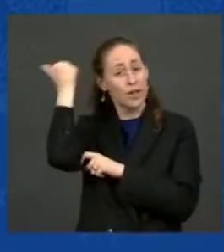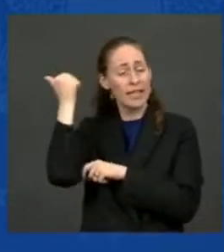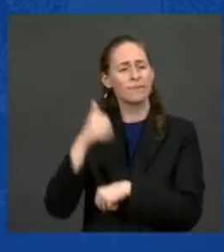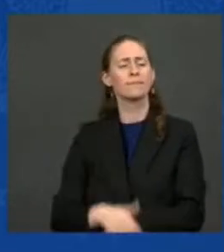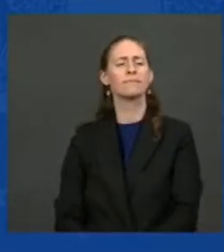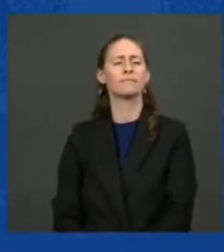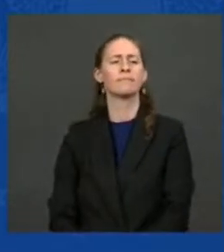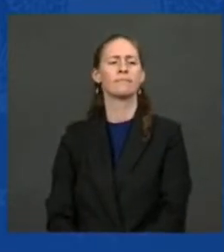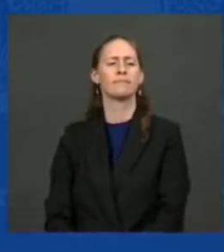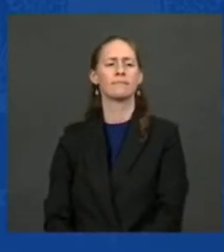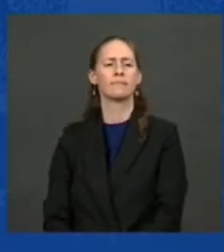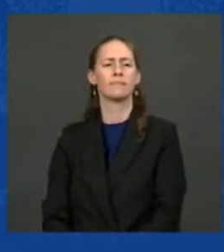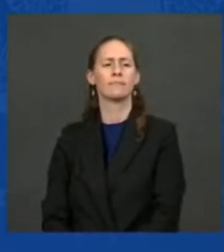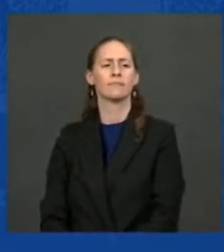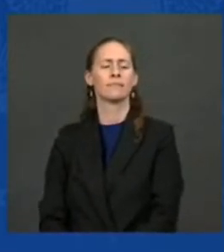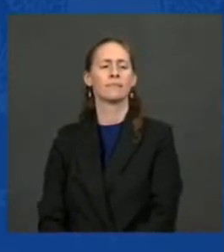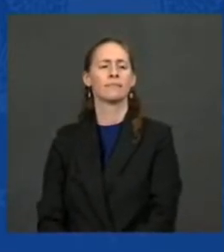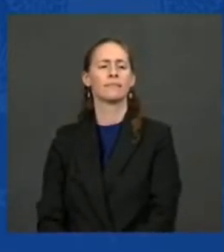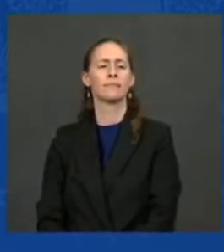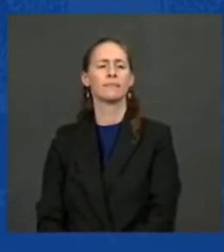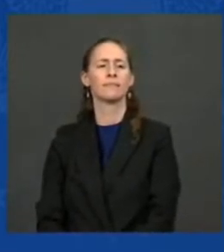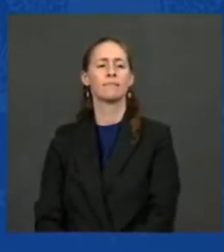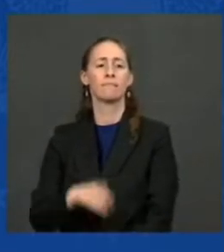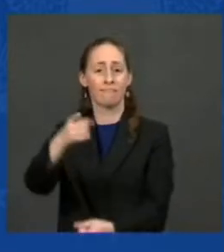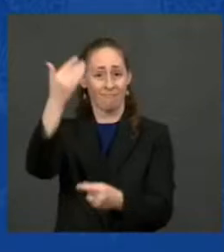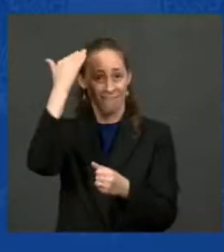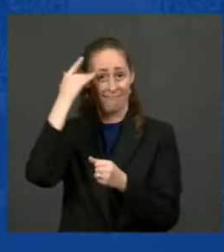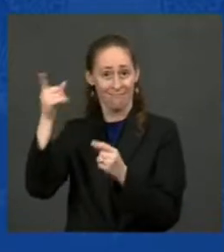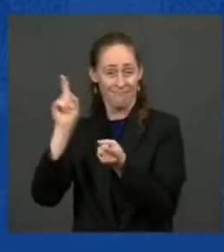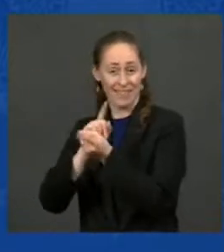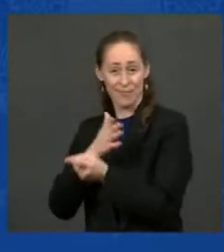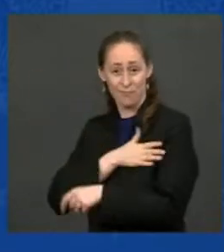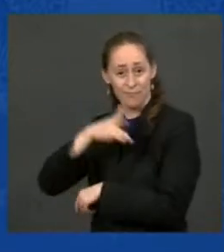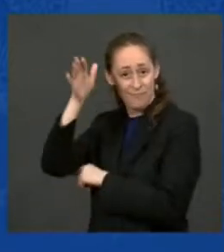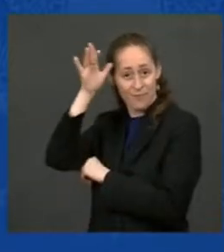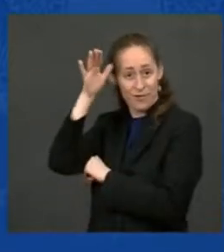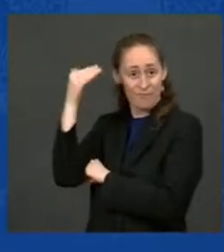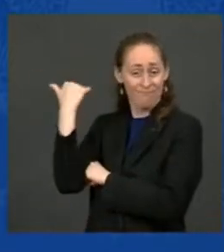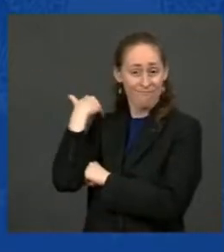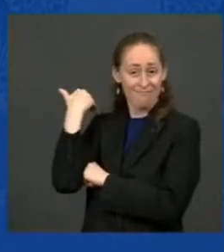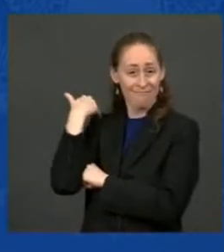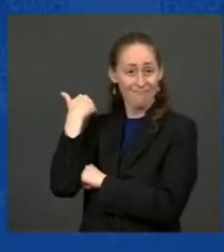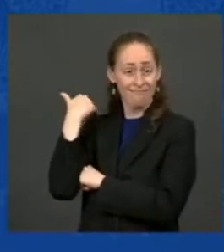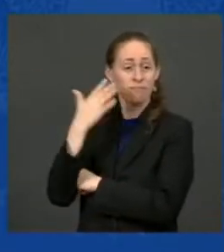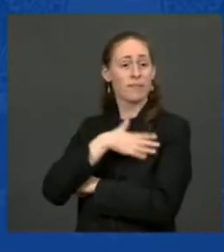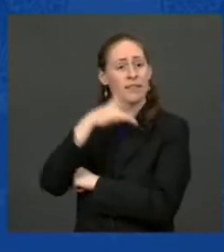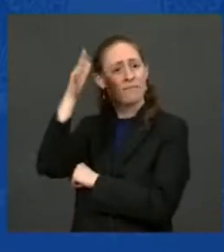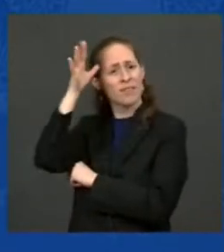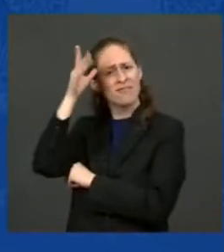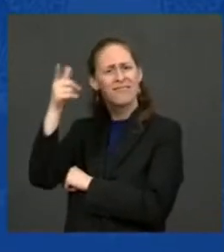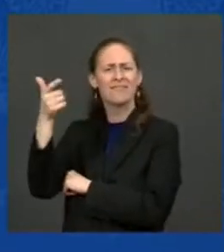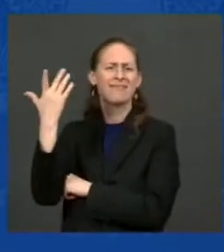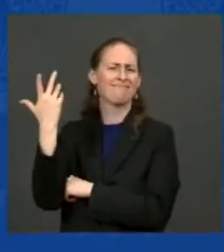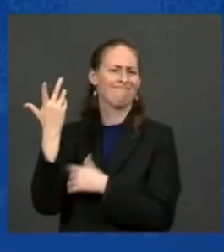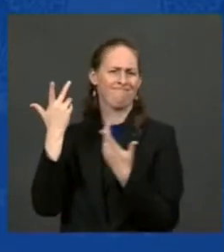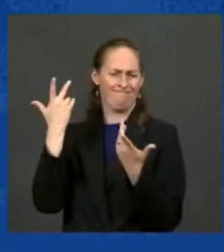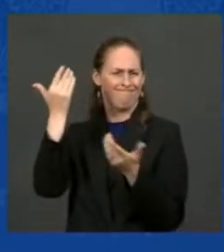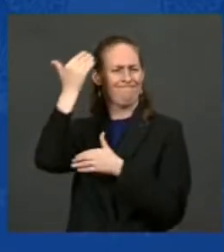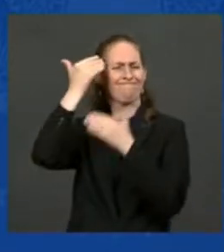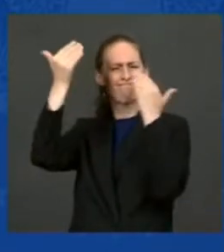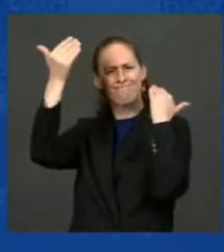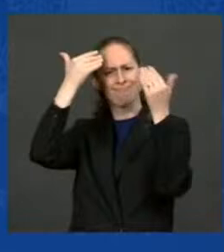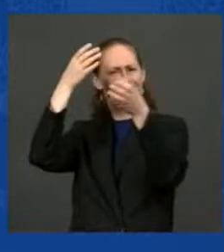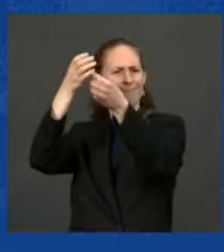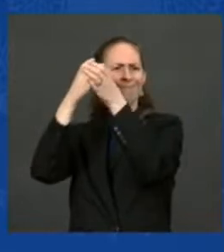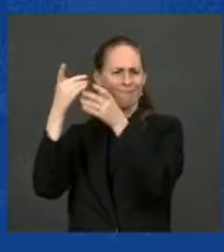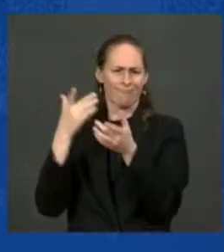before, because you got to meet my dad. My dad was a well-read, high school educated fellow whose greatest regret